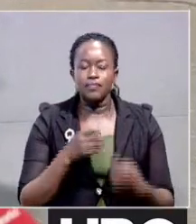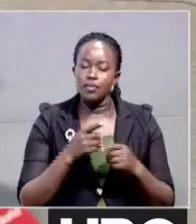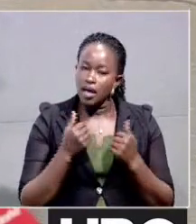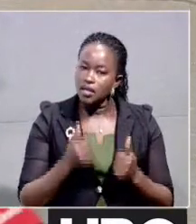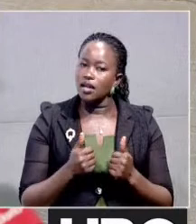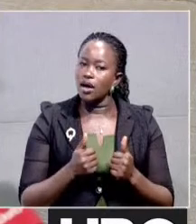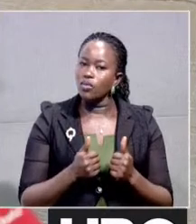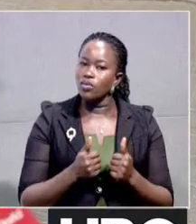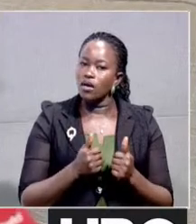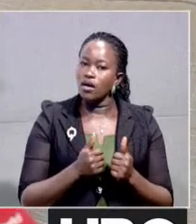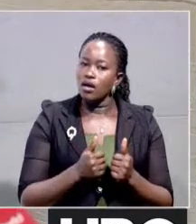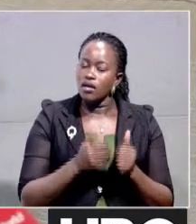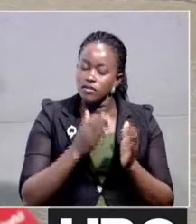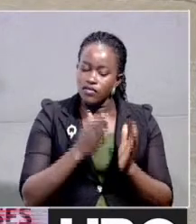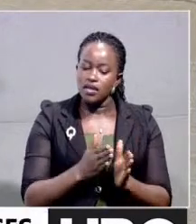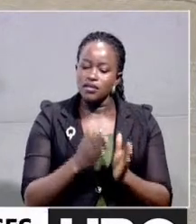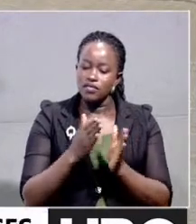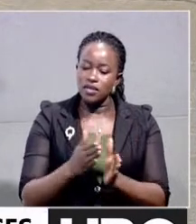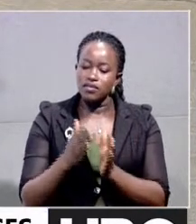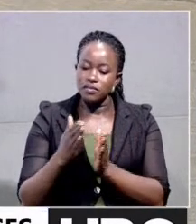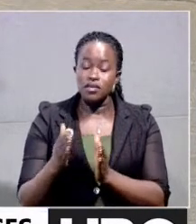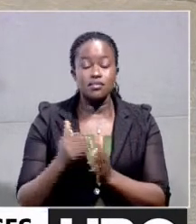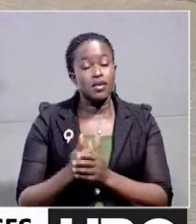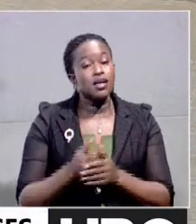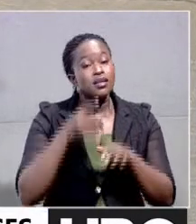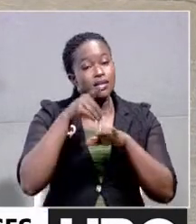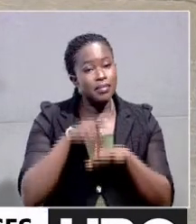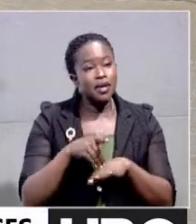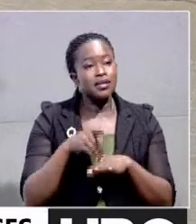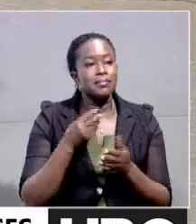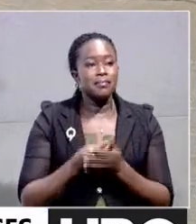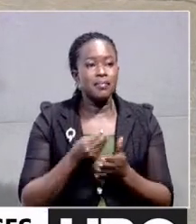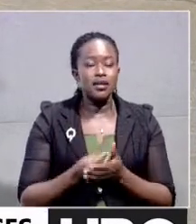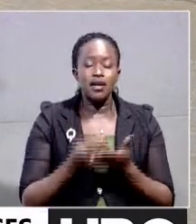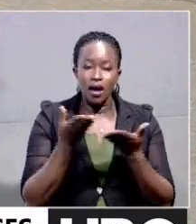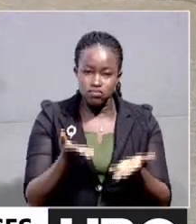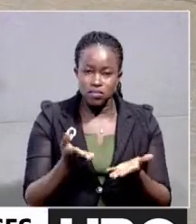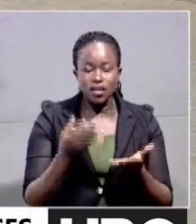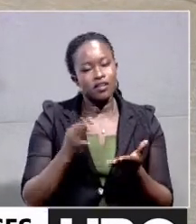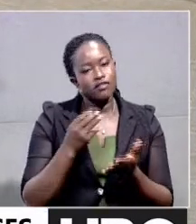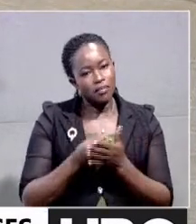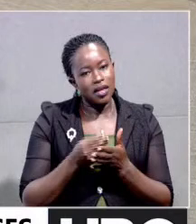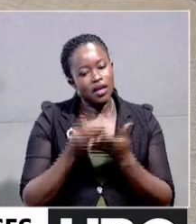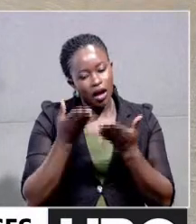manner, depending on availability of funds.